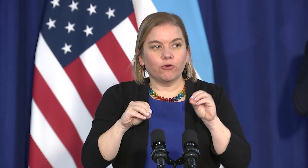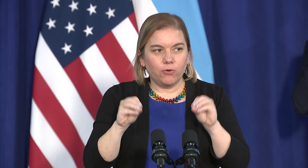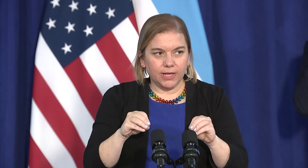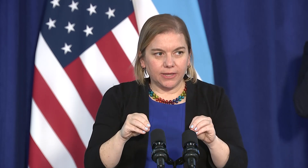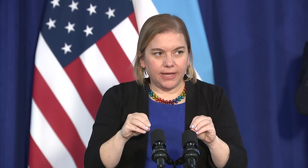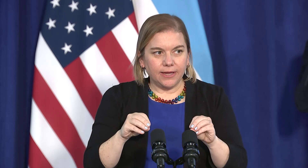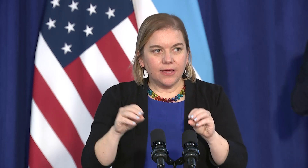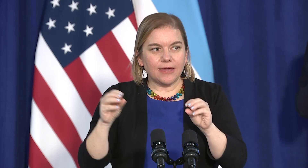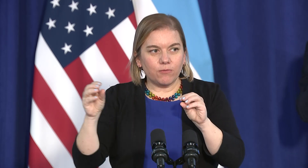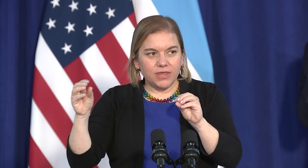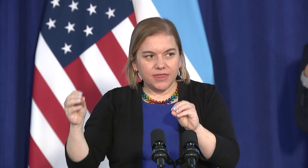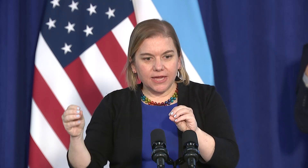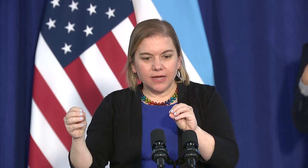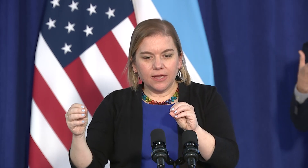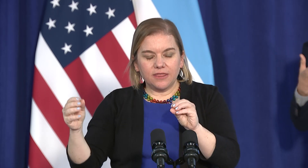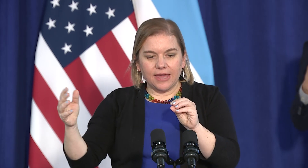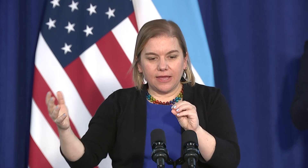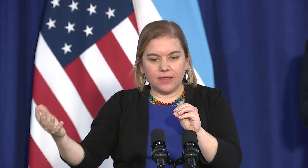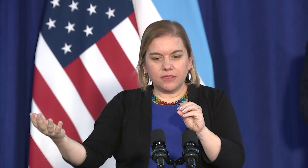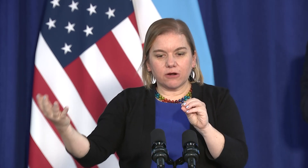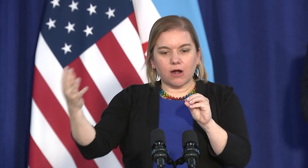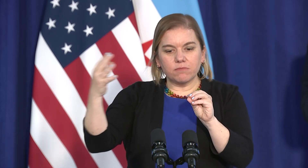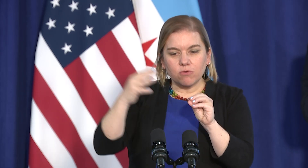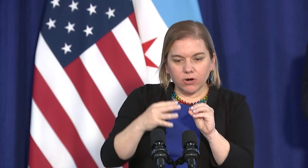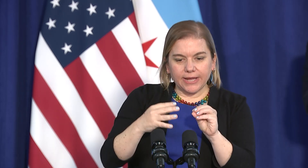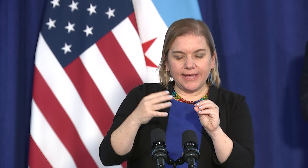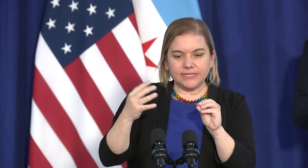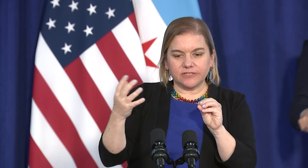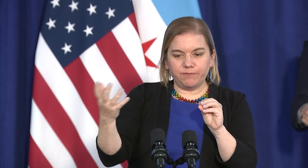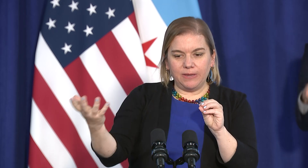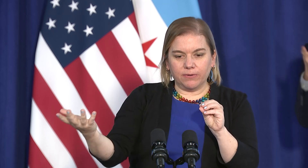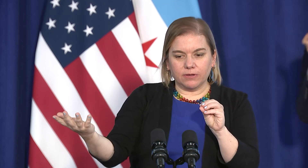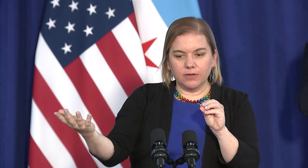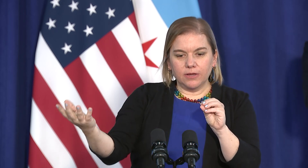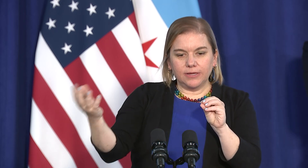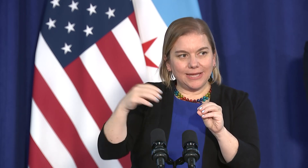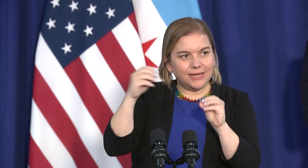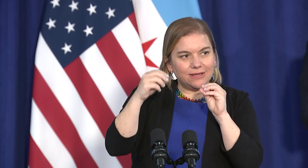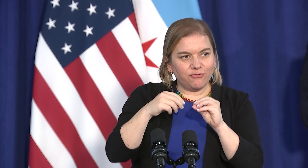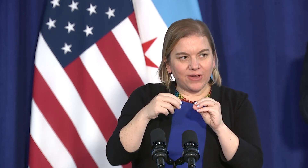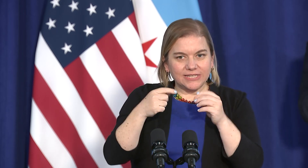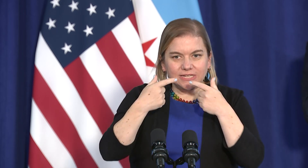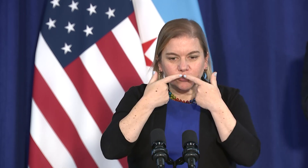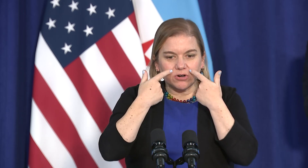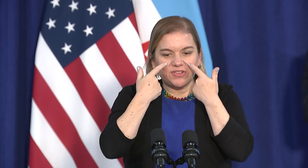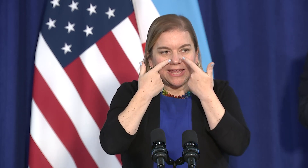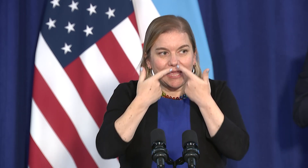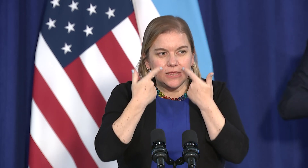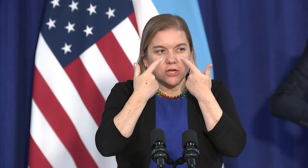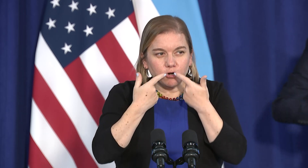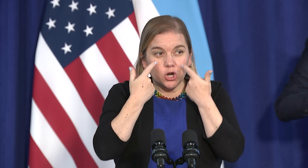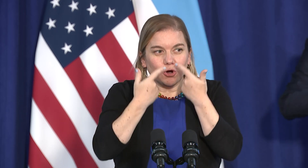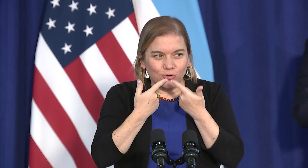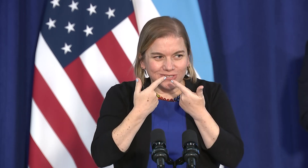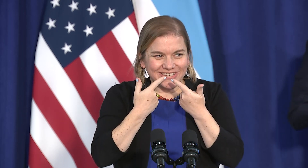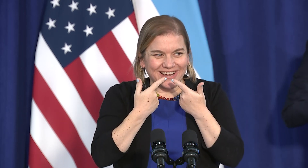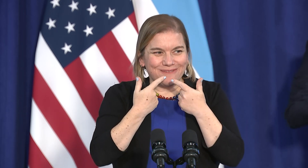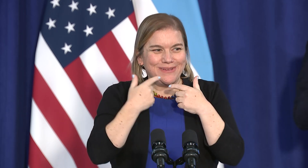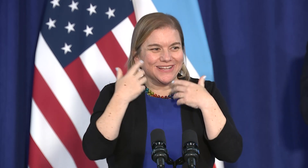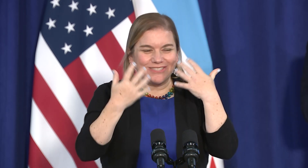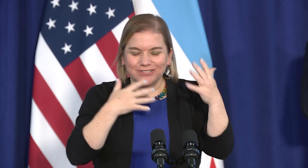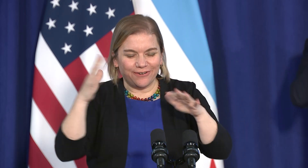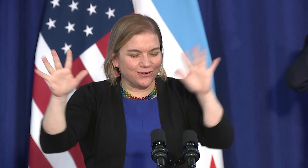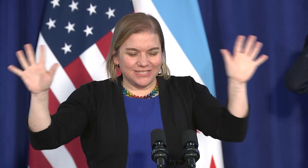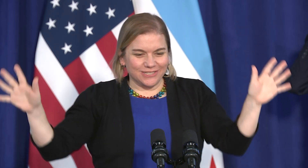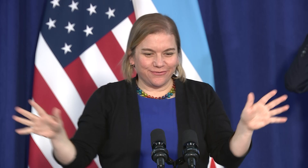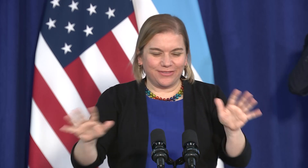moves so quickly that we think that there are more cases of people getting infected sort of like in their nose,